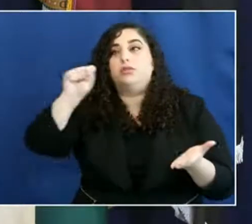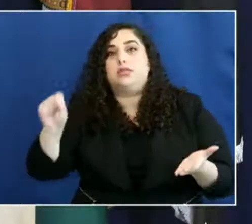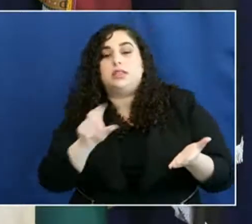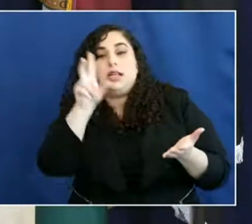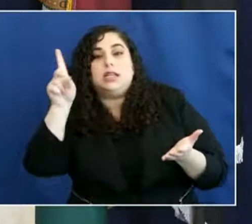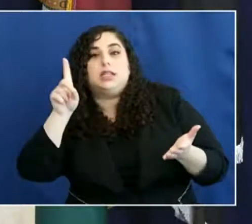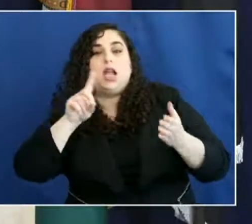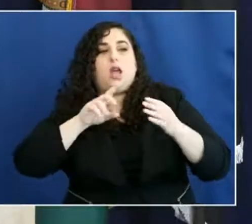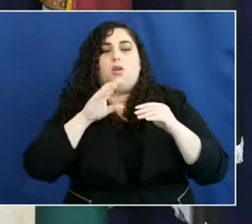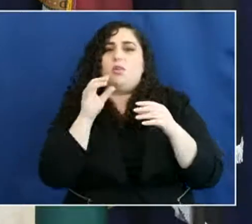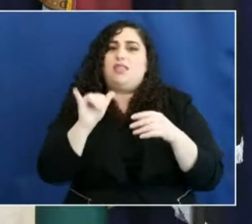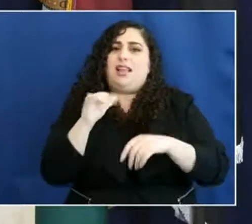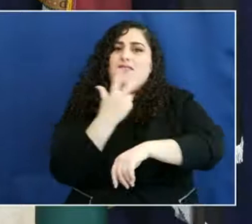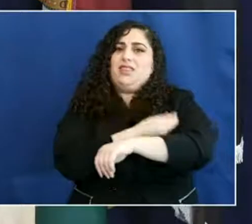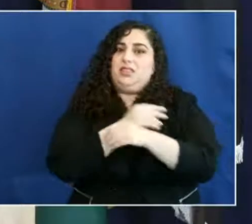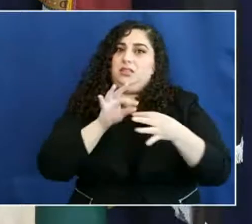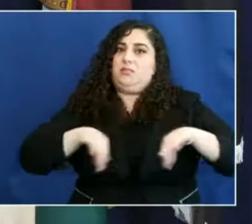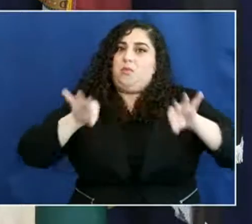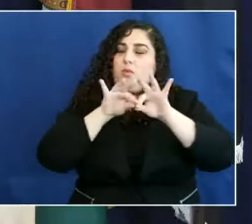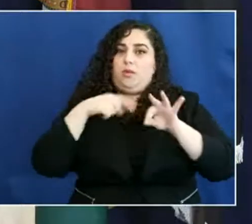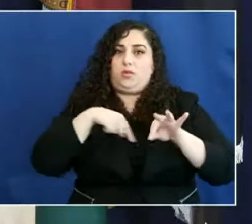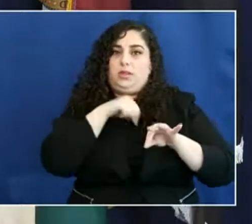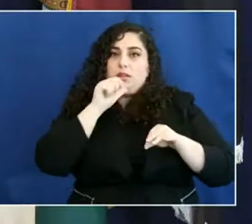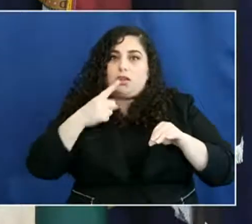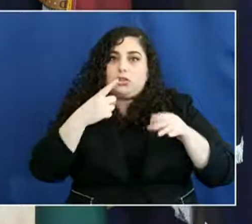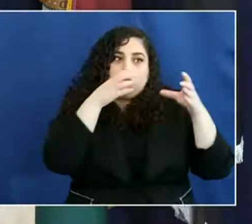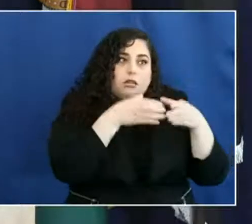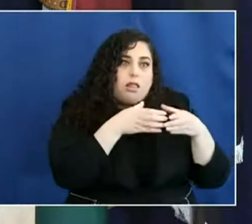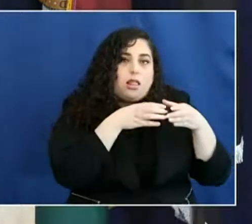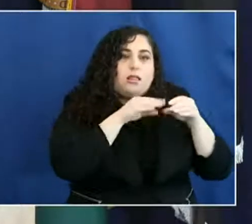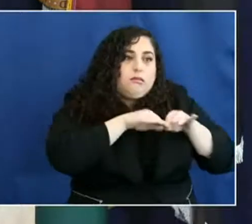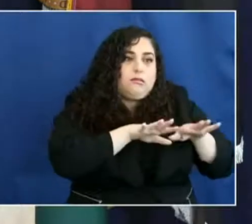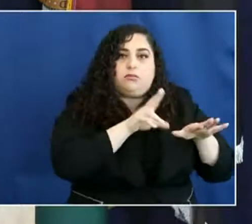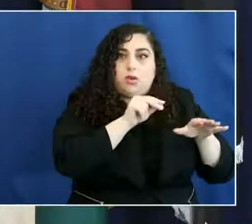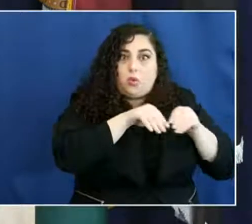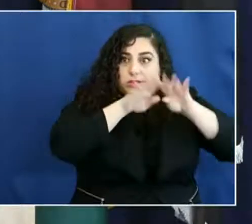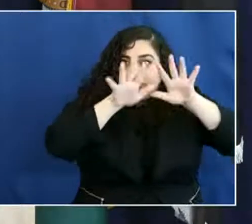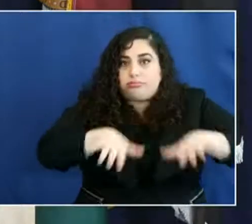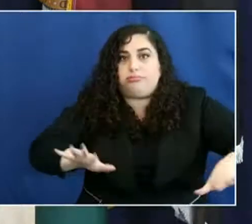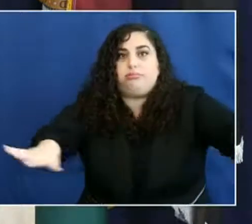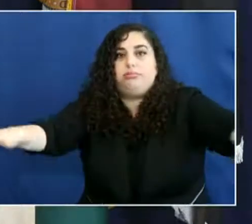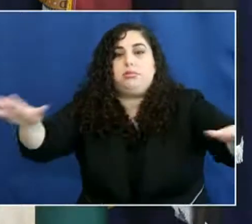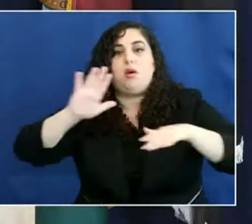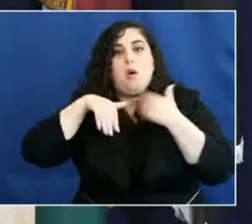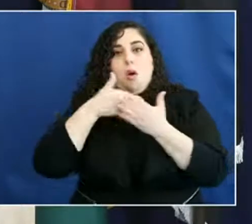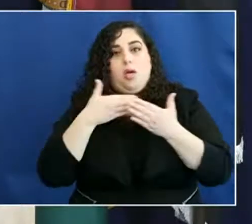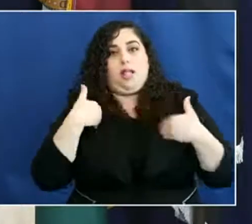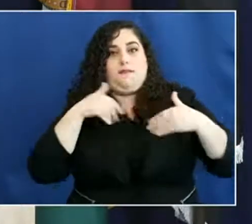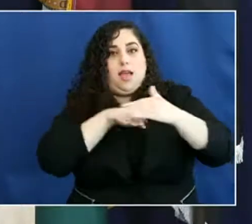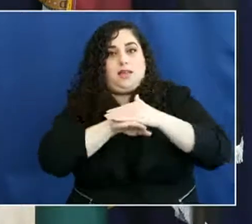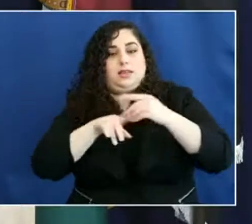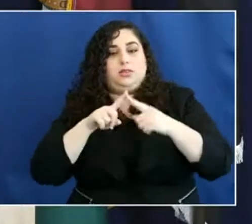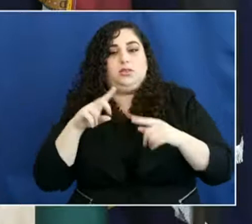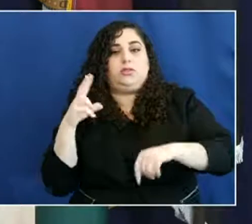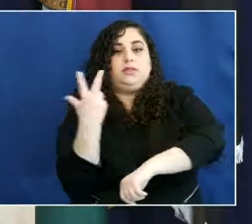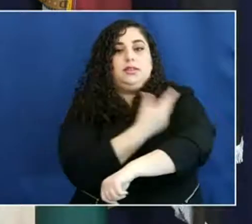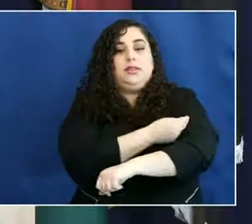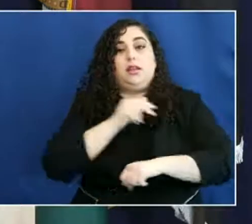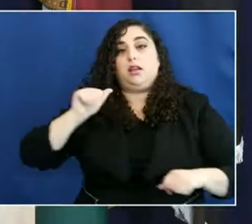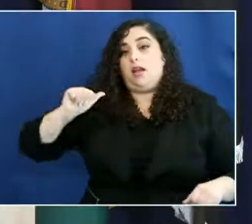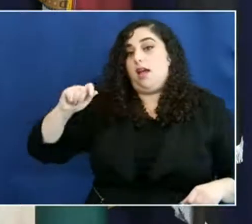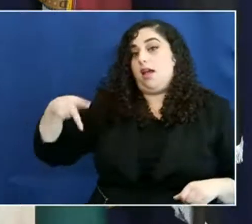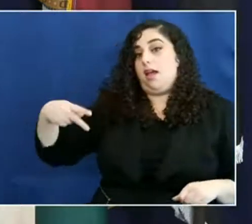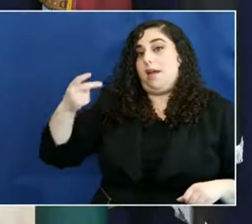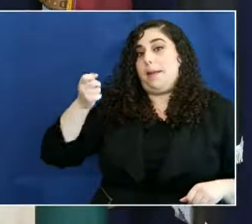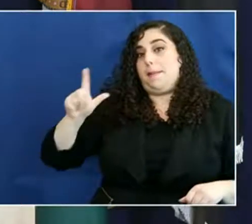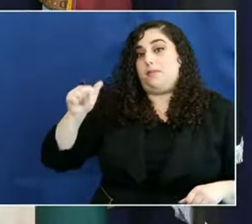vaccine eligibilities will be expanded to 50 and over on April 15, and then on April 15, it's going to expand to 16 and older. We're